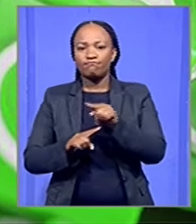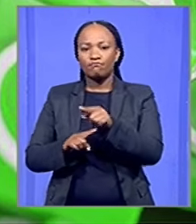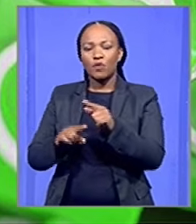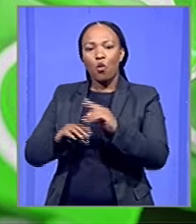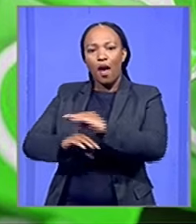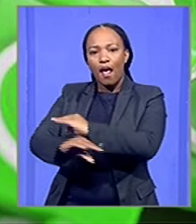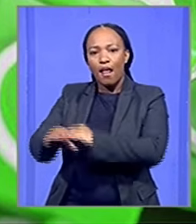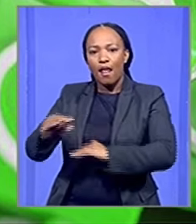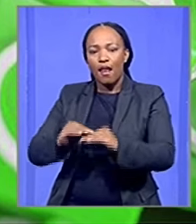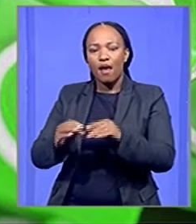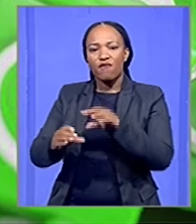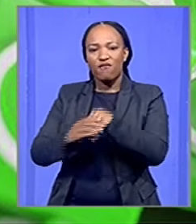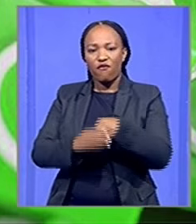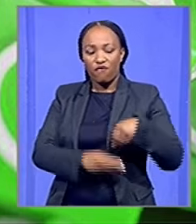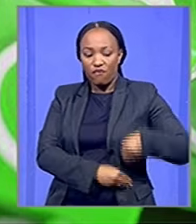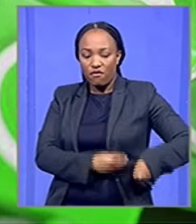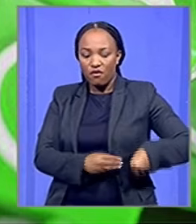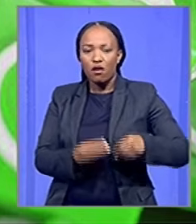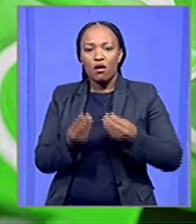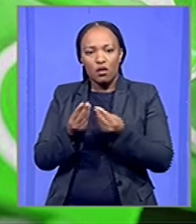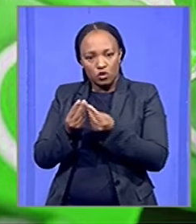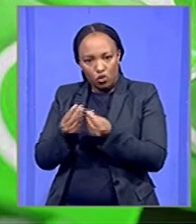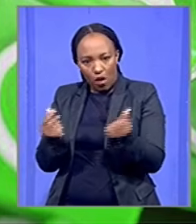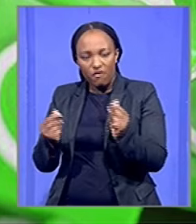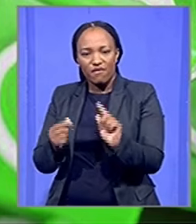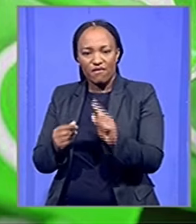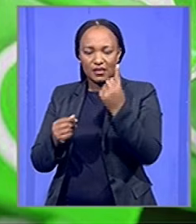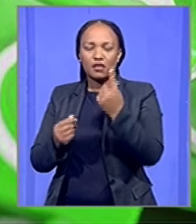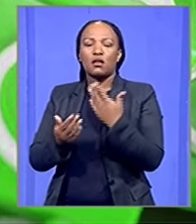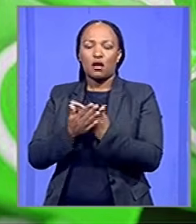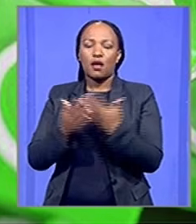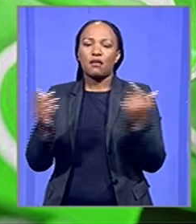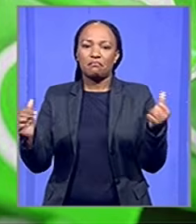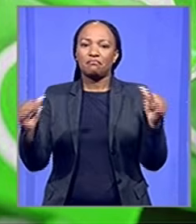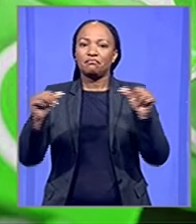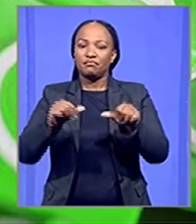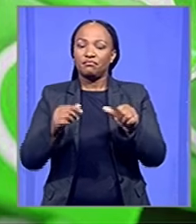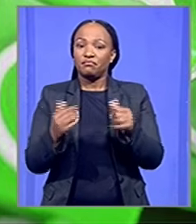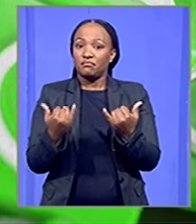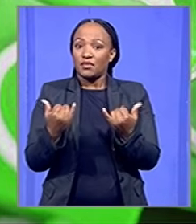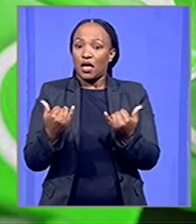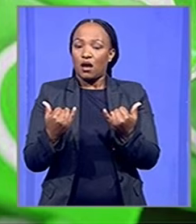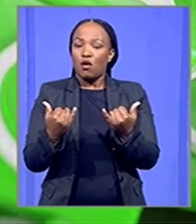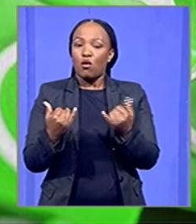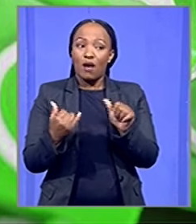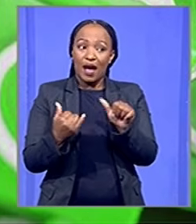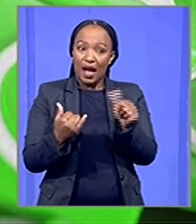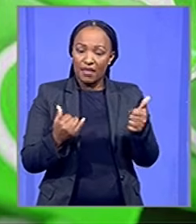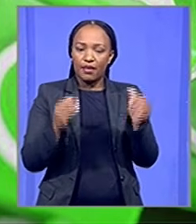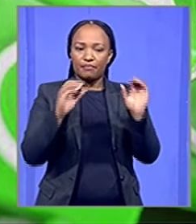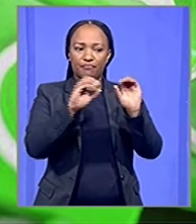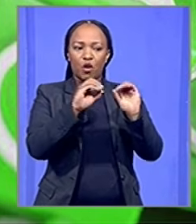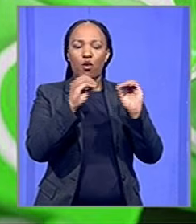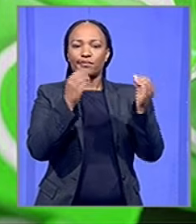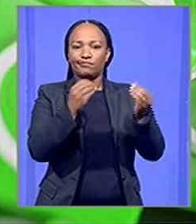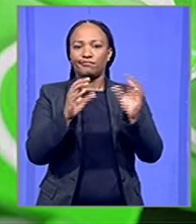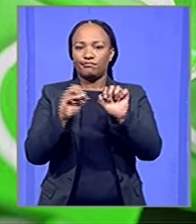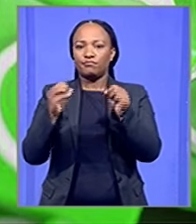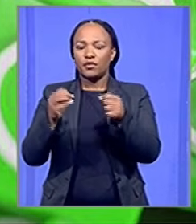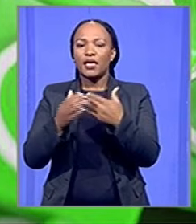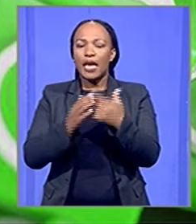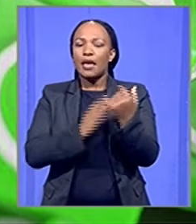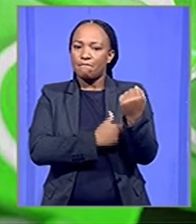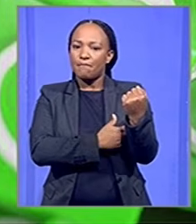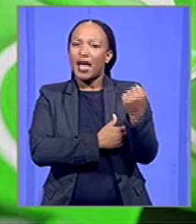wa mega mo bogodung e fela pele. Ke tshepa gore se sa go fa makoko a mangwe matla a gore a ka